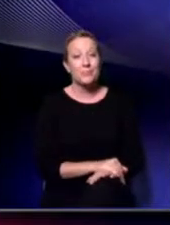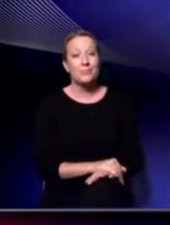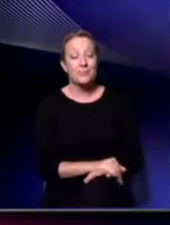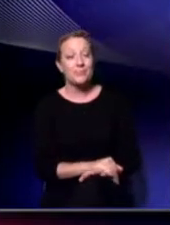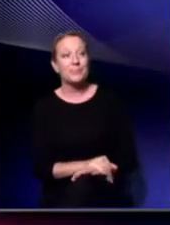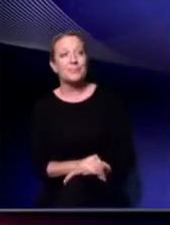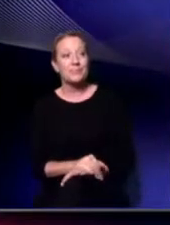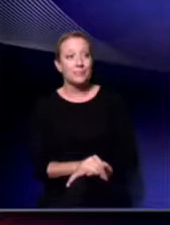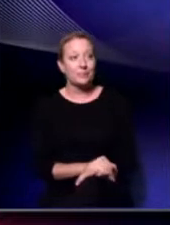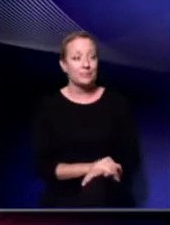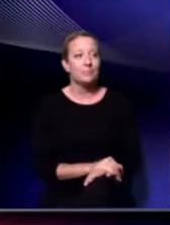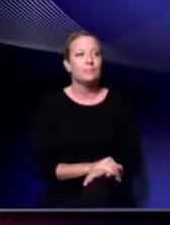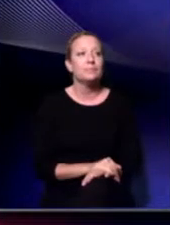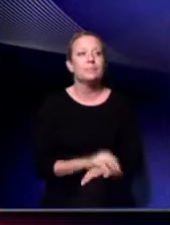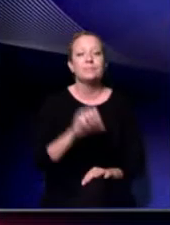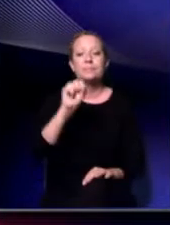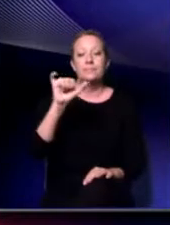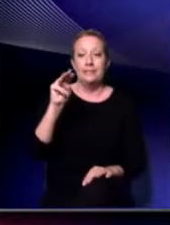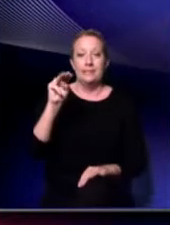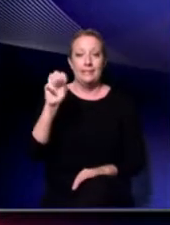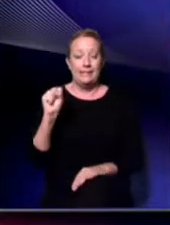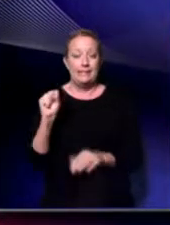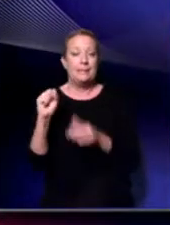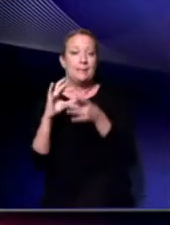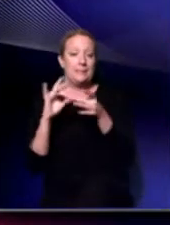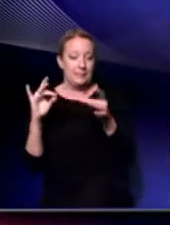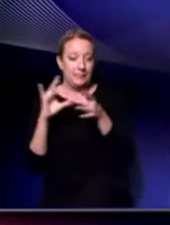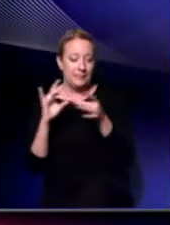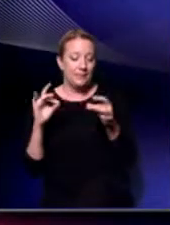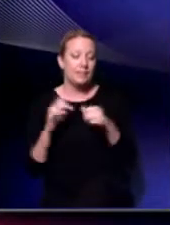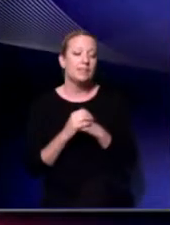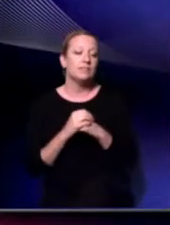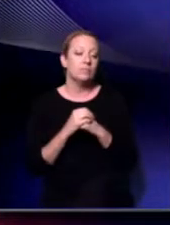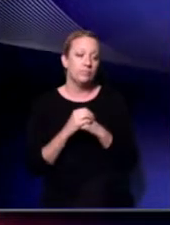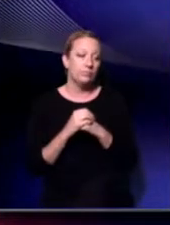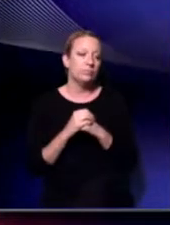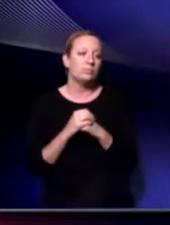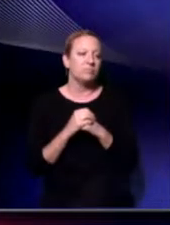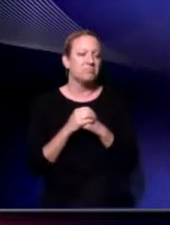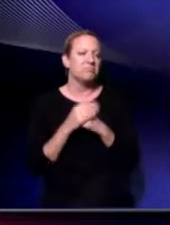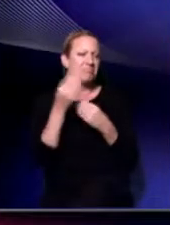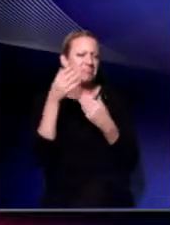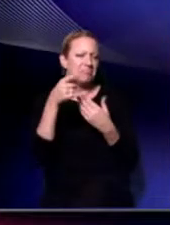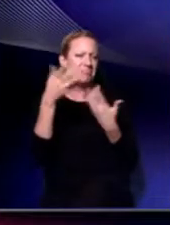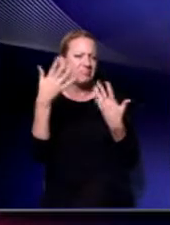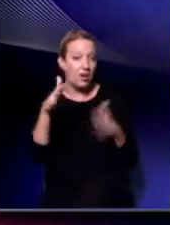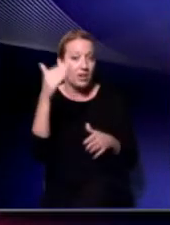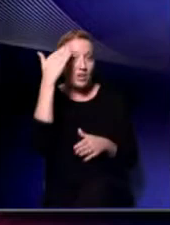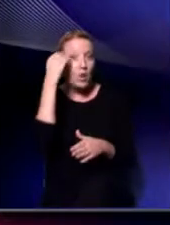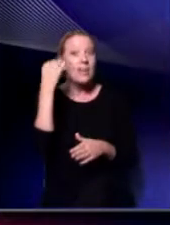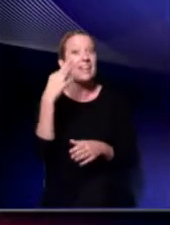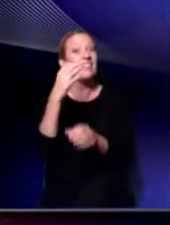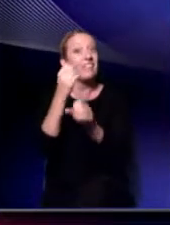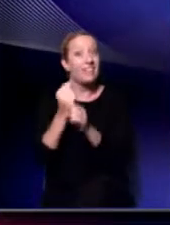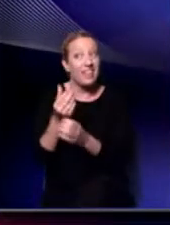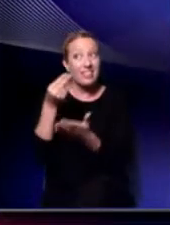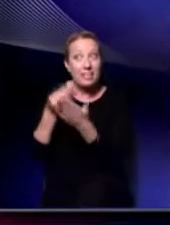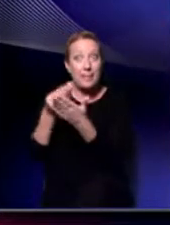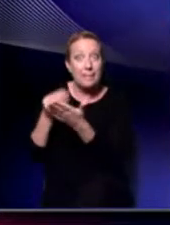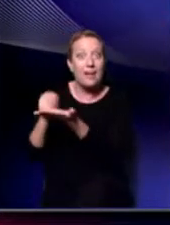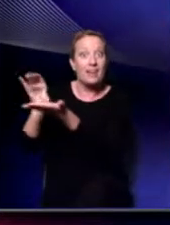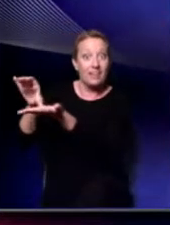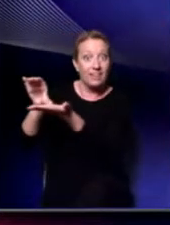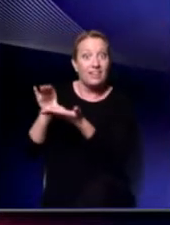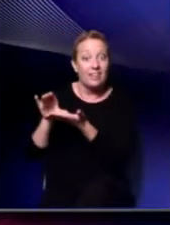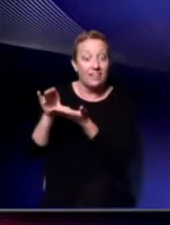Thank you. As you know, in all likelihood, if you are to get that appropriation, you're looking to